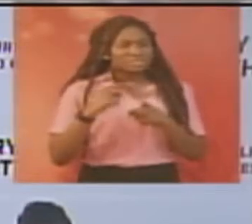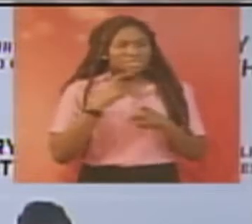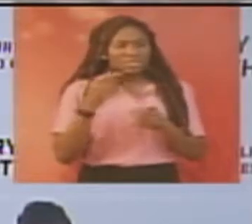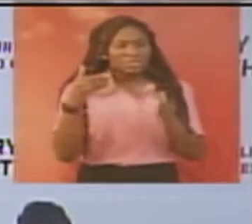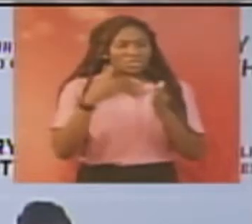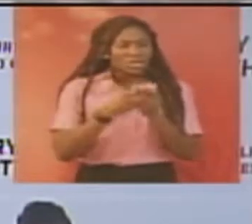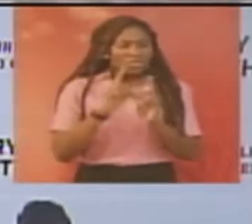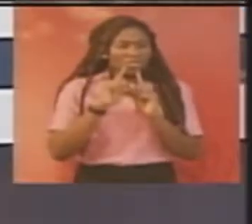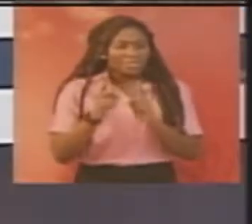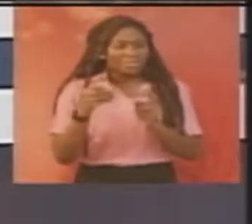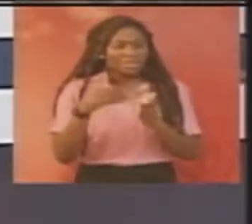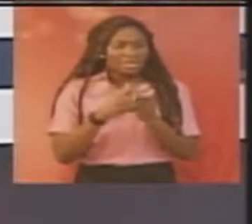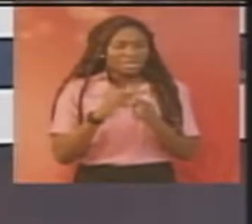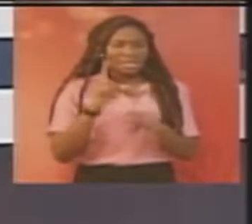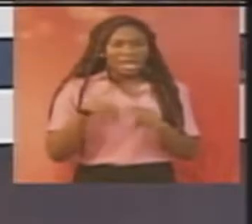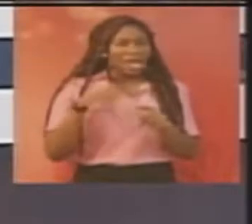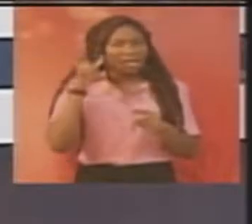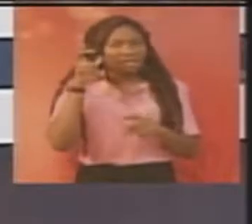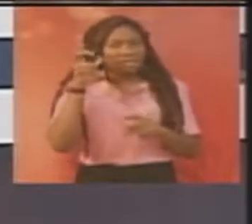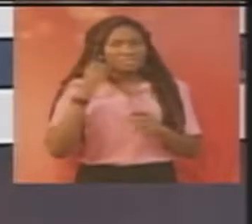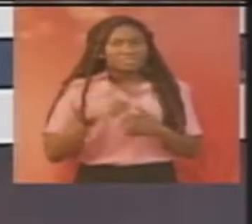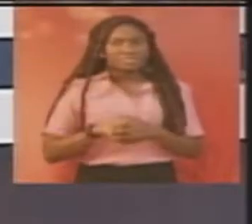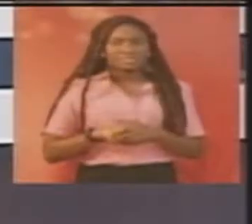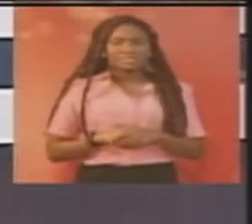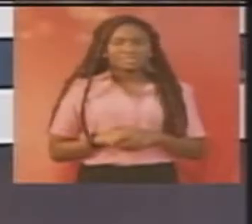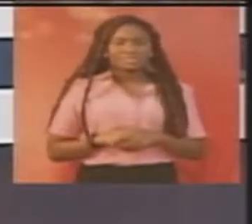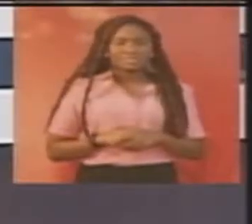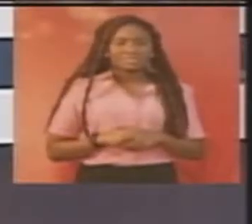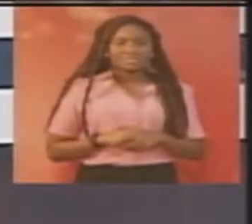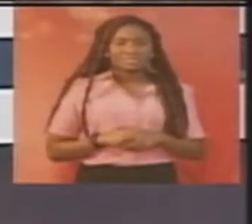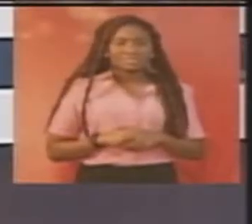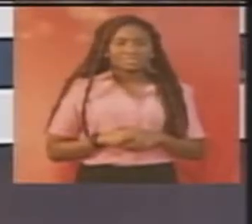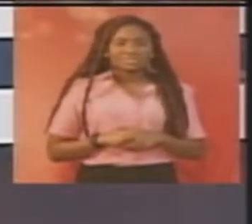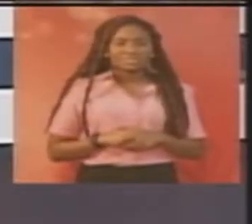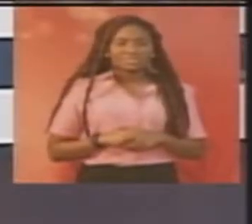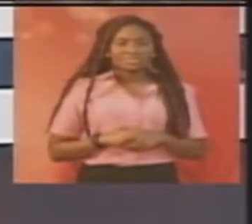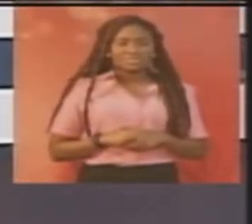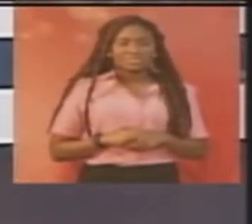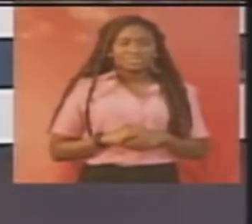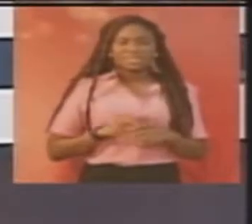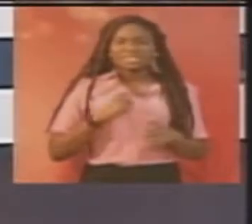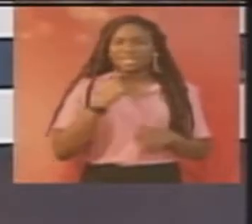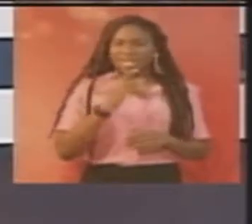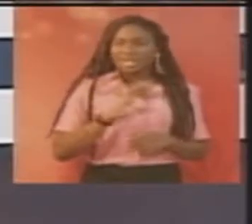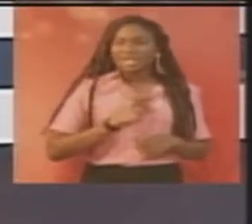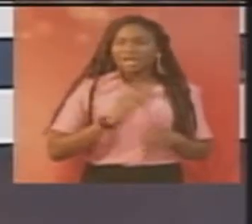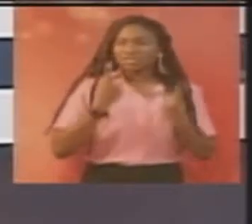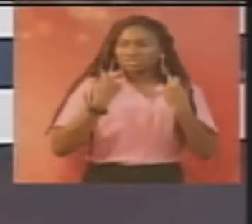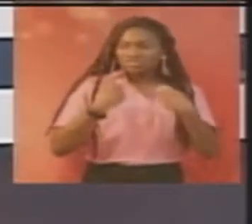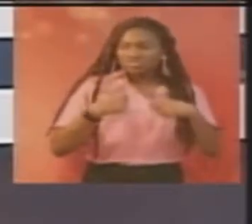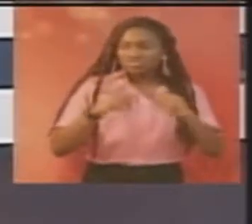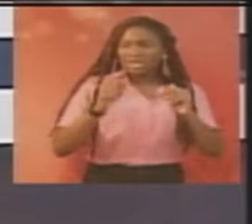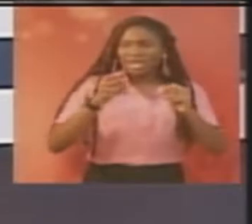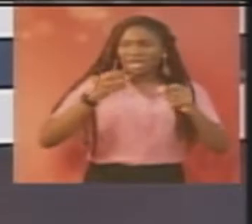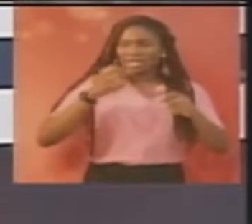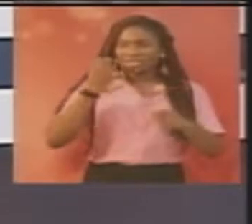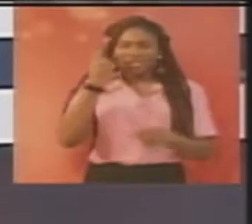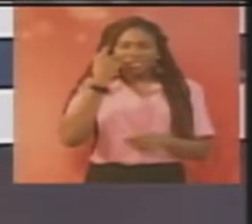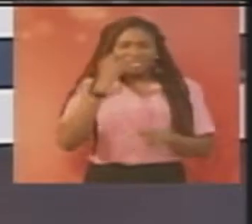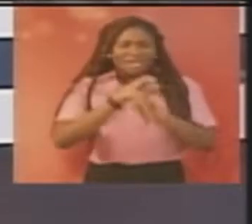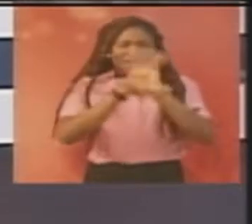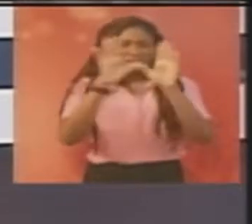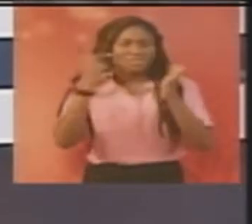Suchan. Okay, thanks, Al. So I was just trying to clarify the question